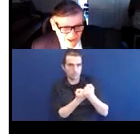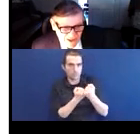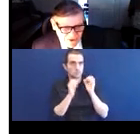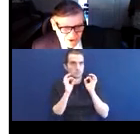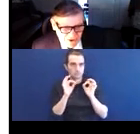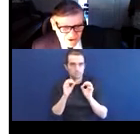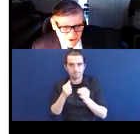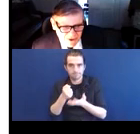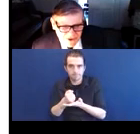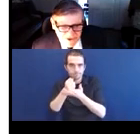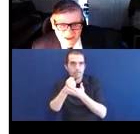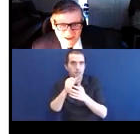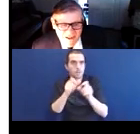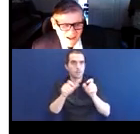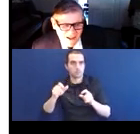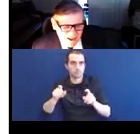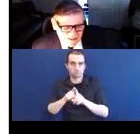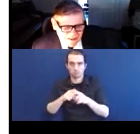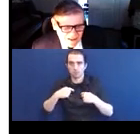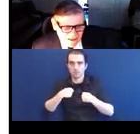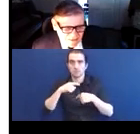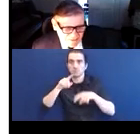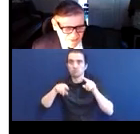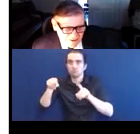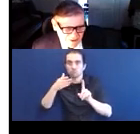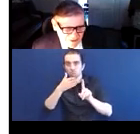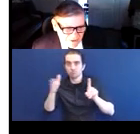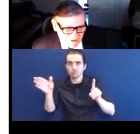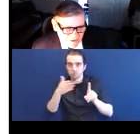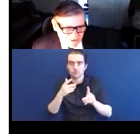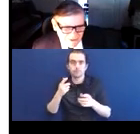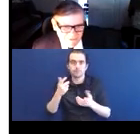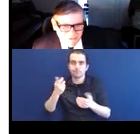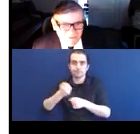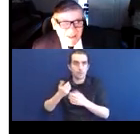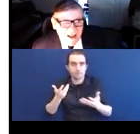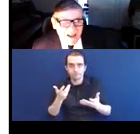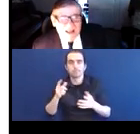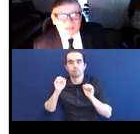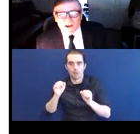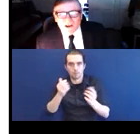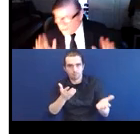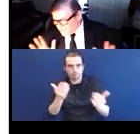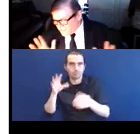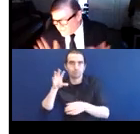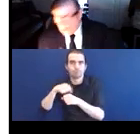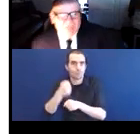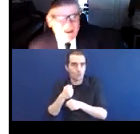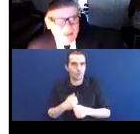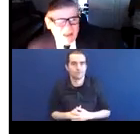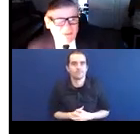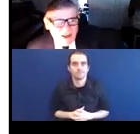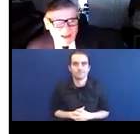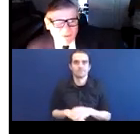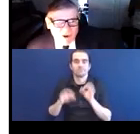but thanks for your contribution. Yes, please. Yeah. So to round